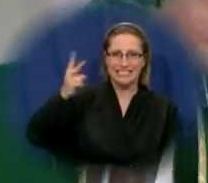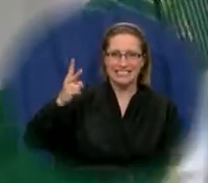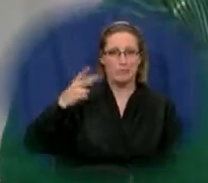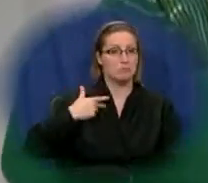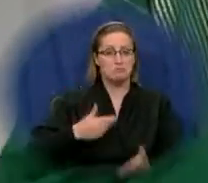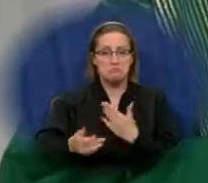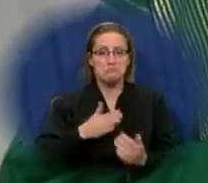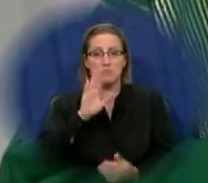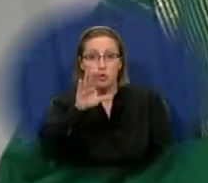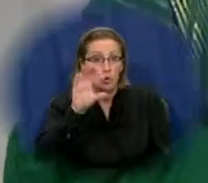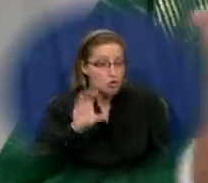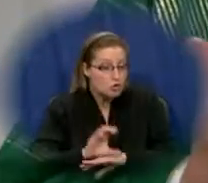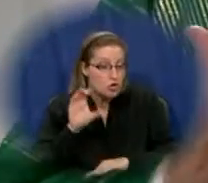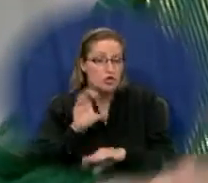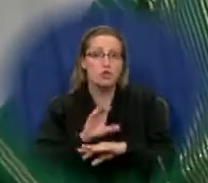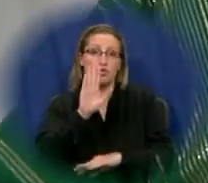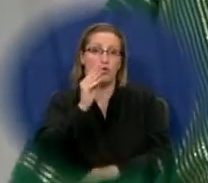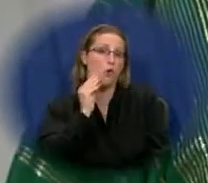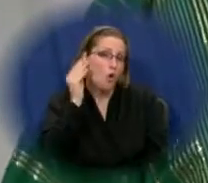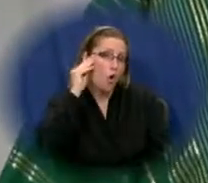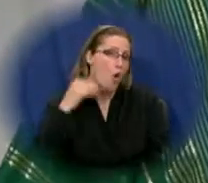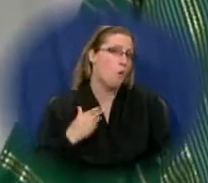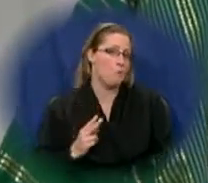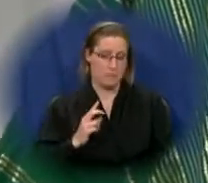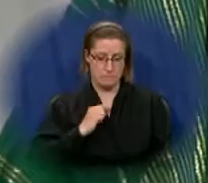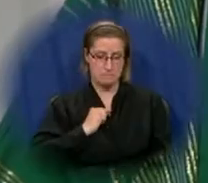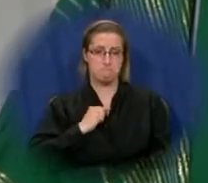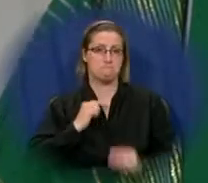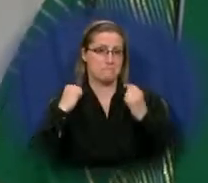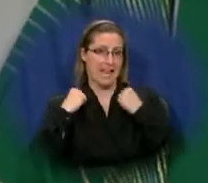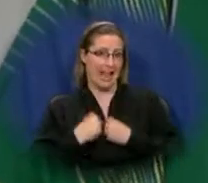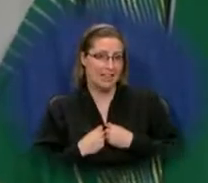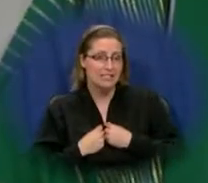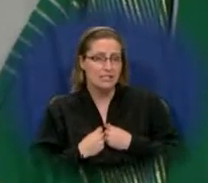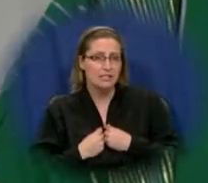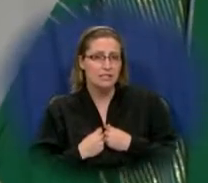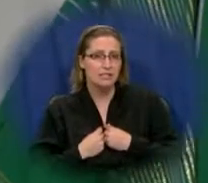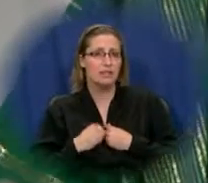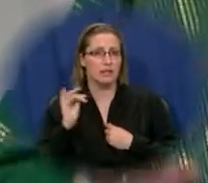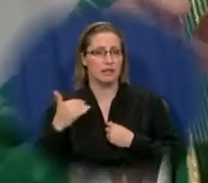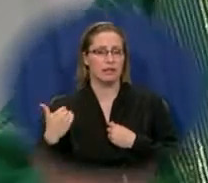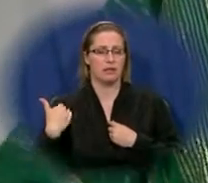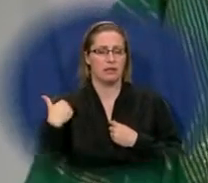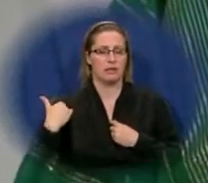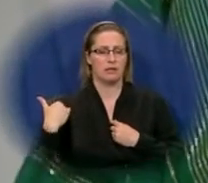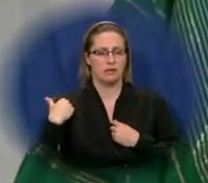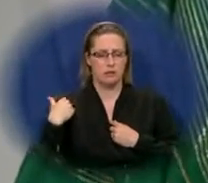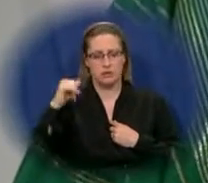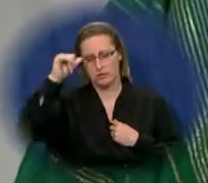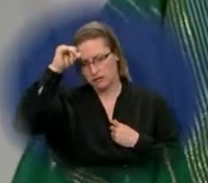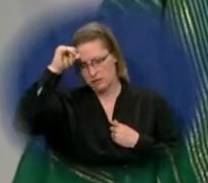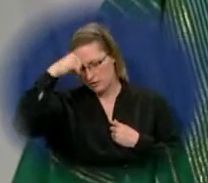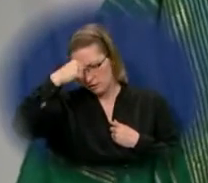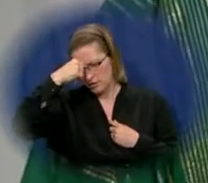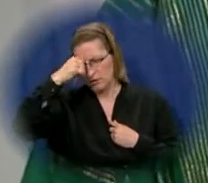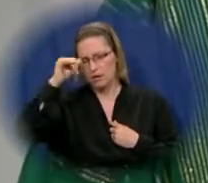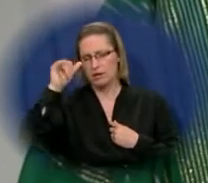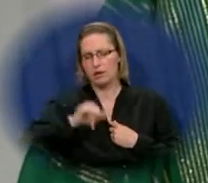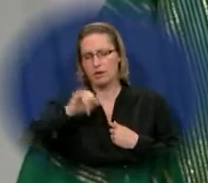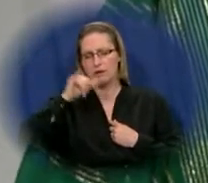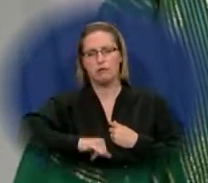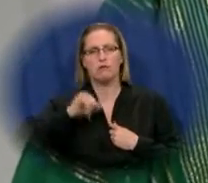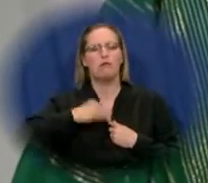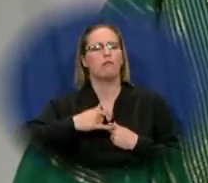our homes, around our necks, many times it is also a reminder that, as Jesus said in the gospel, if we're really going to get it and